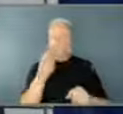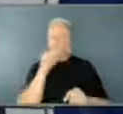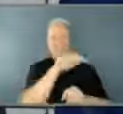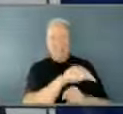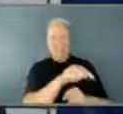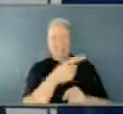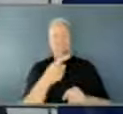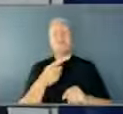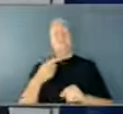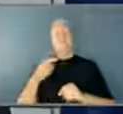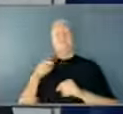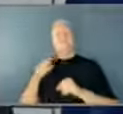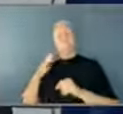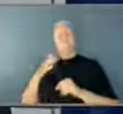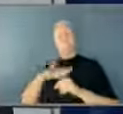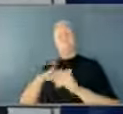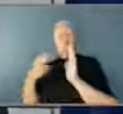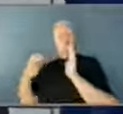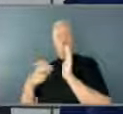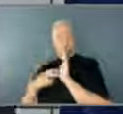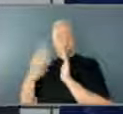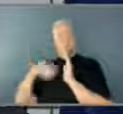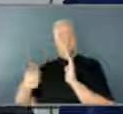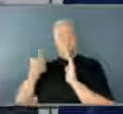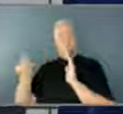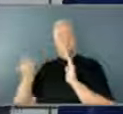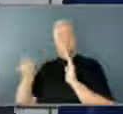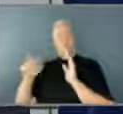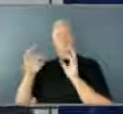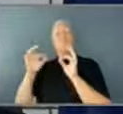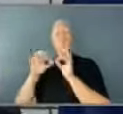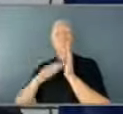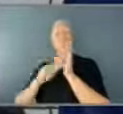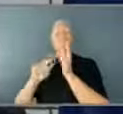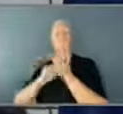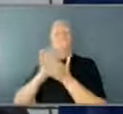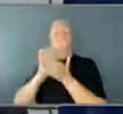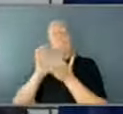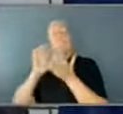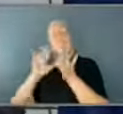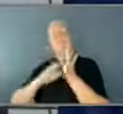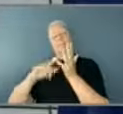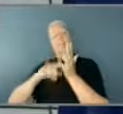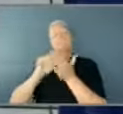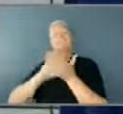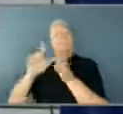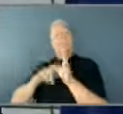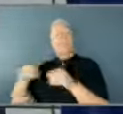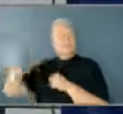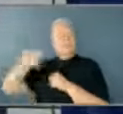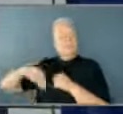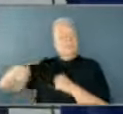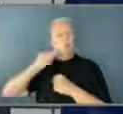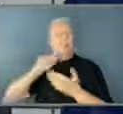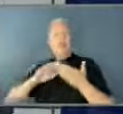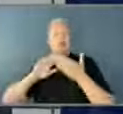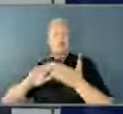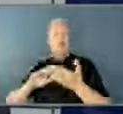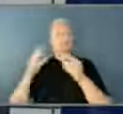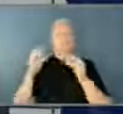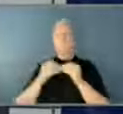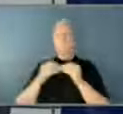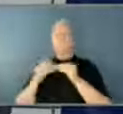and the department put together with 4 providers, assists with outreach, and that in particular relates to